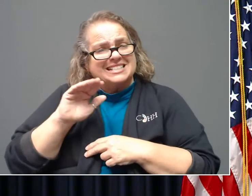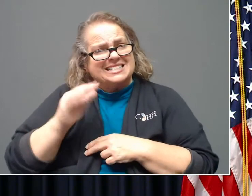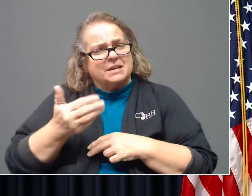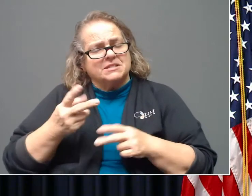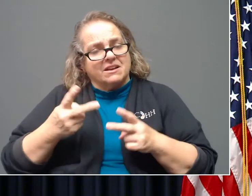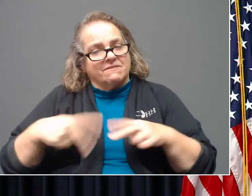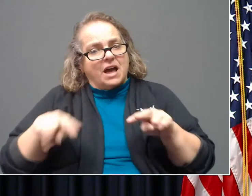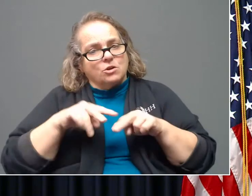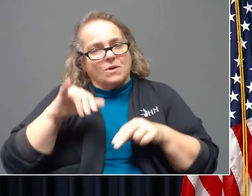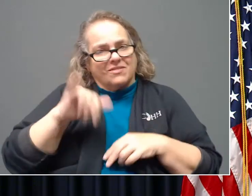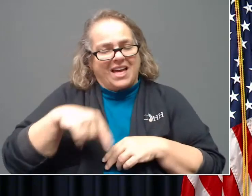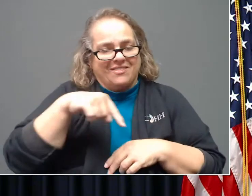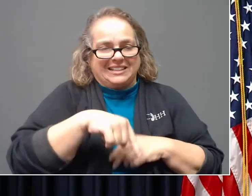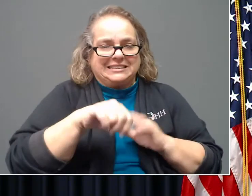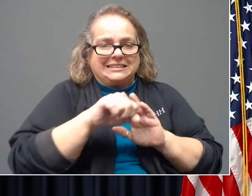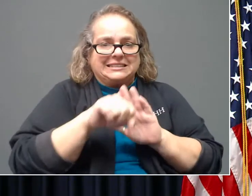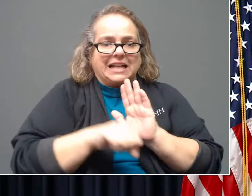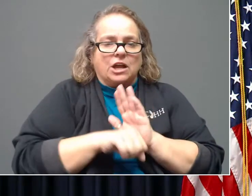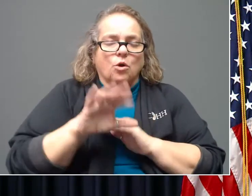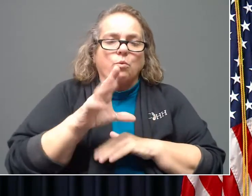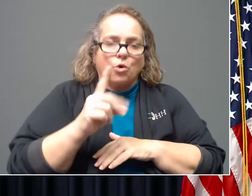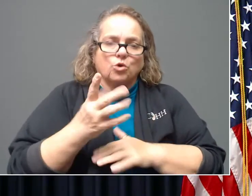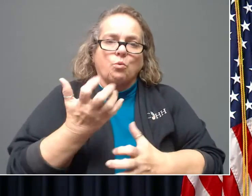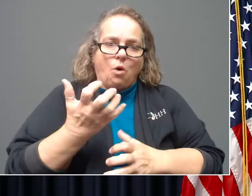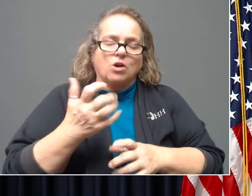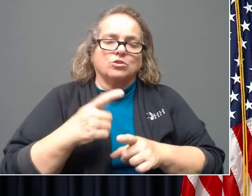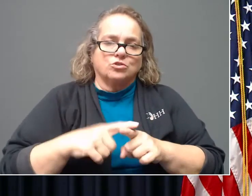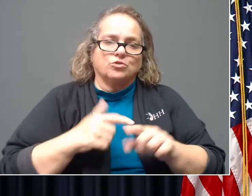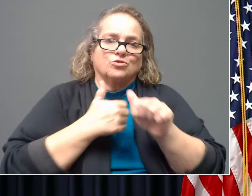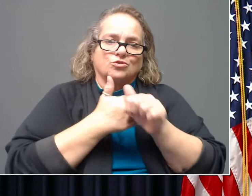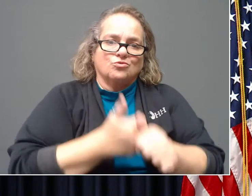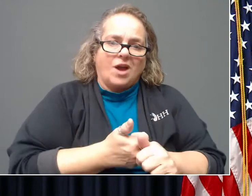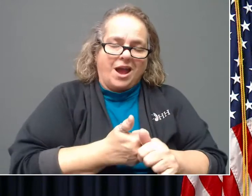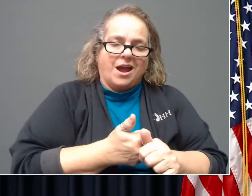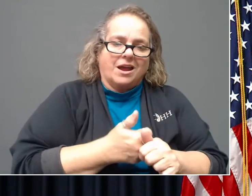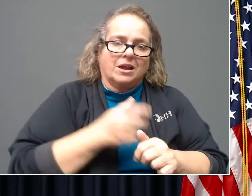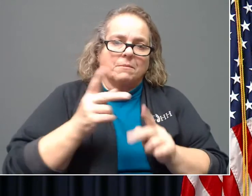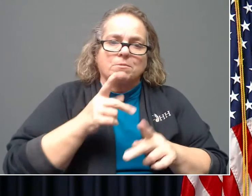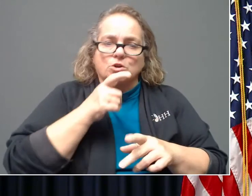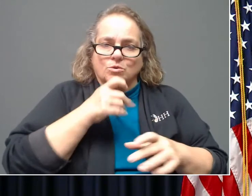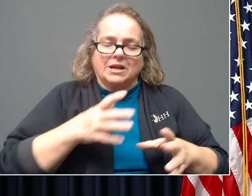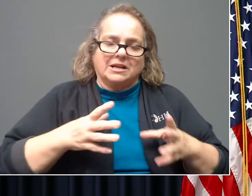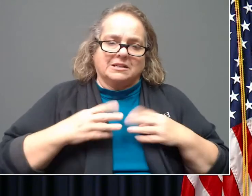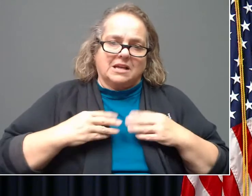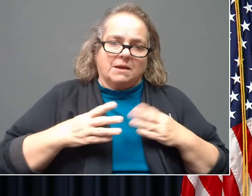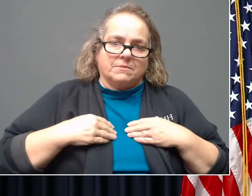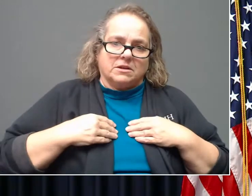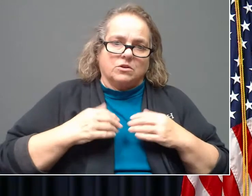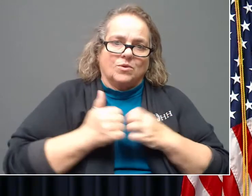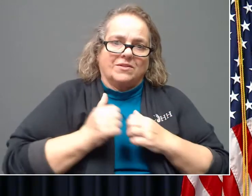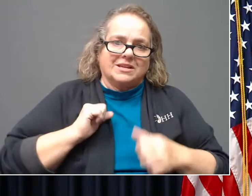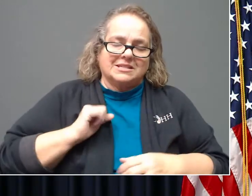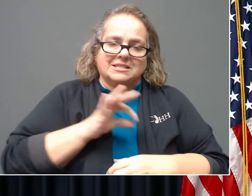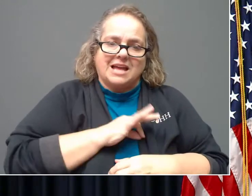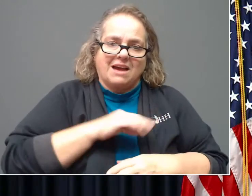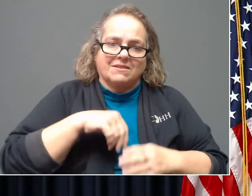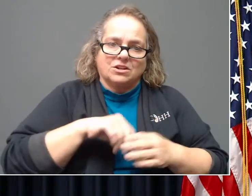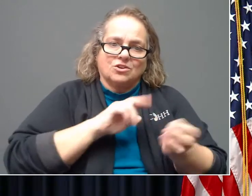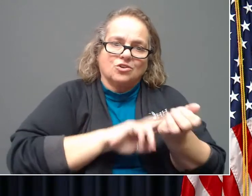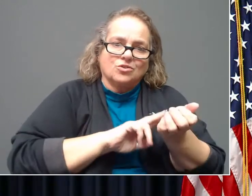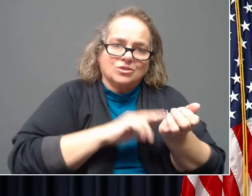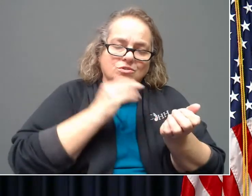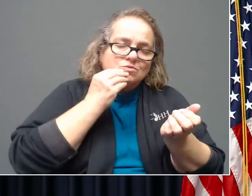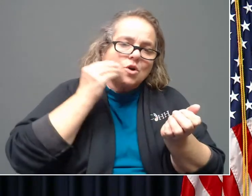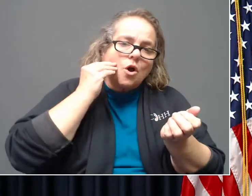would want to track compliance rates among staff in long-term care facilities and